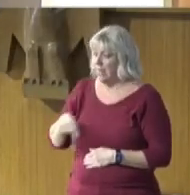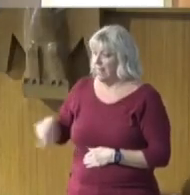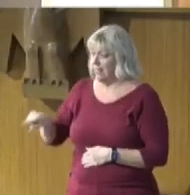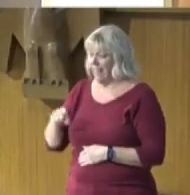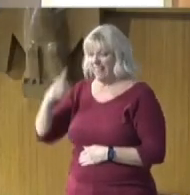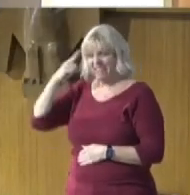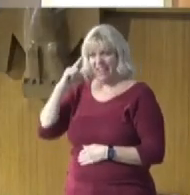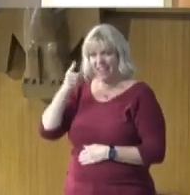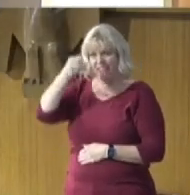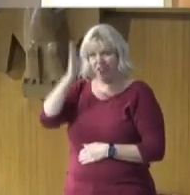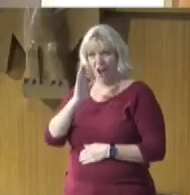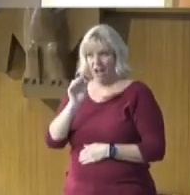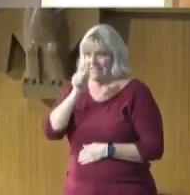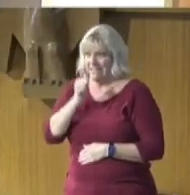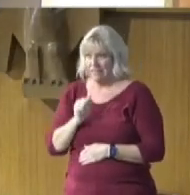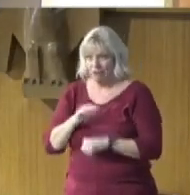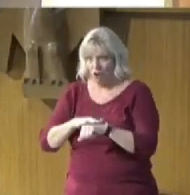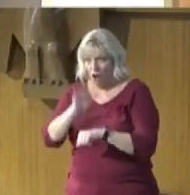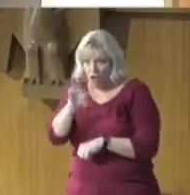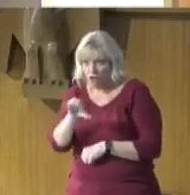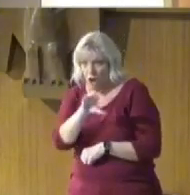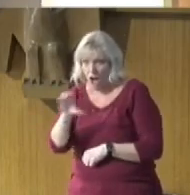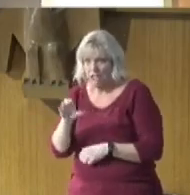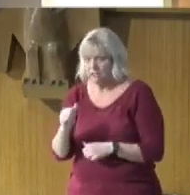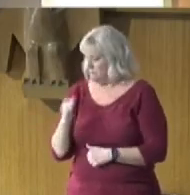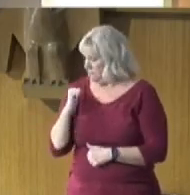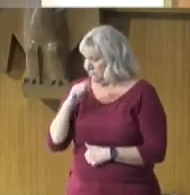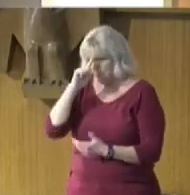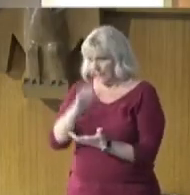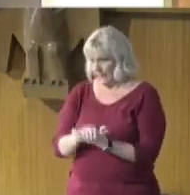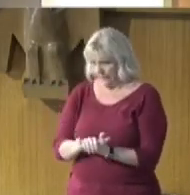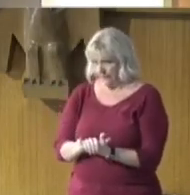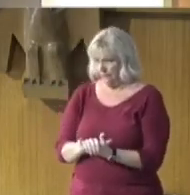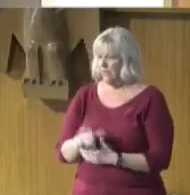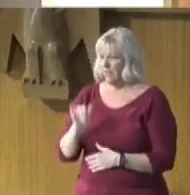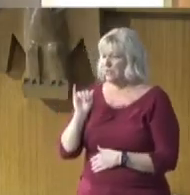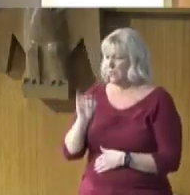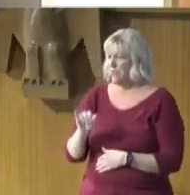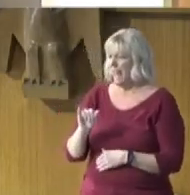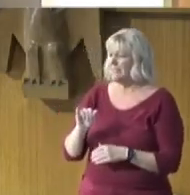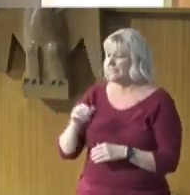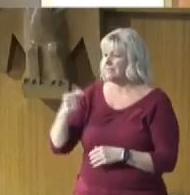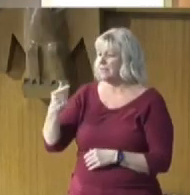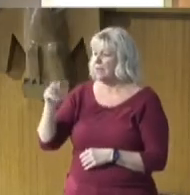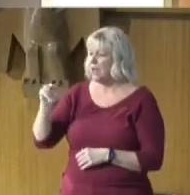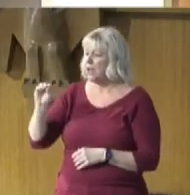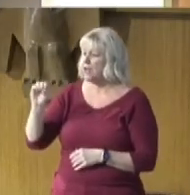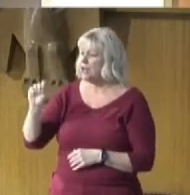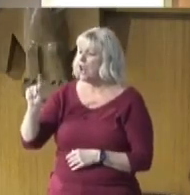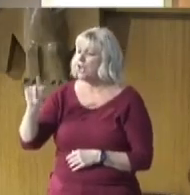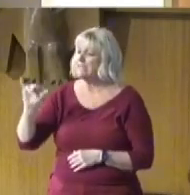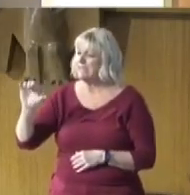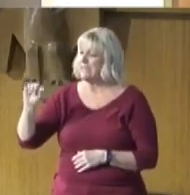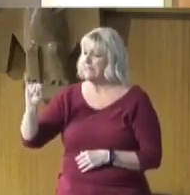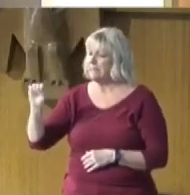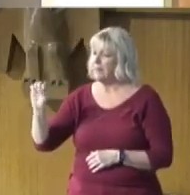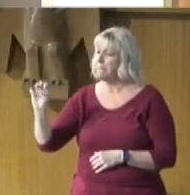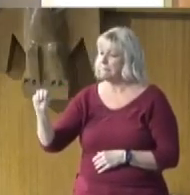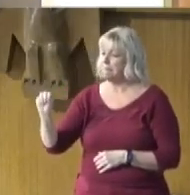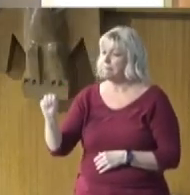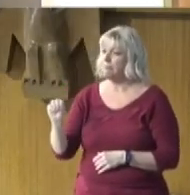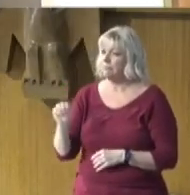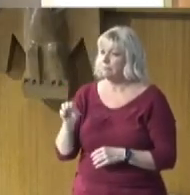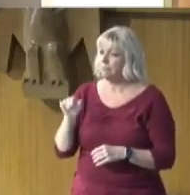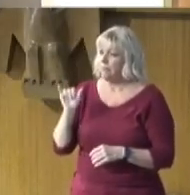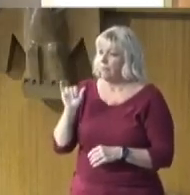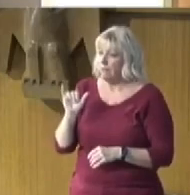cross is one they did not want to believe in. So this is an early version of Gnosticism. It is something that was very real in